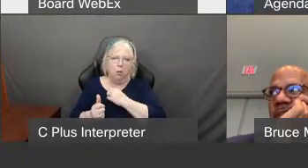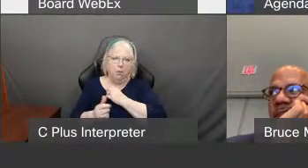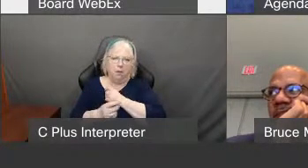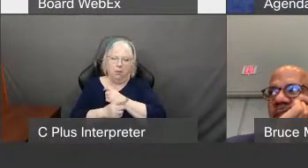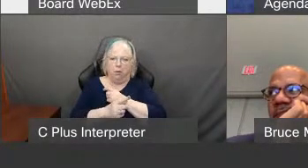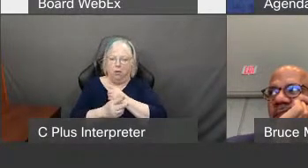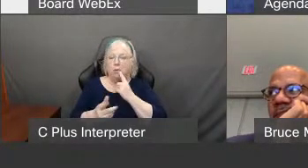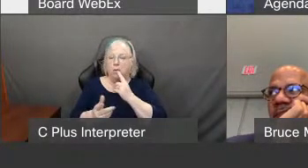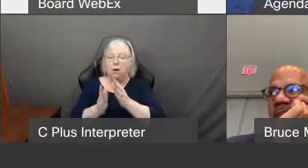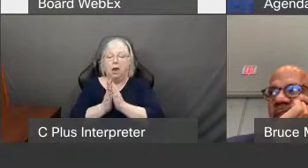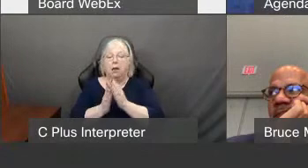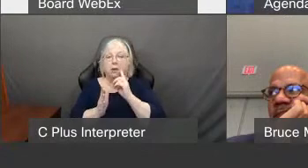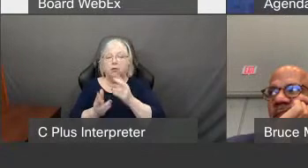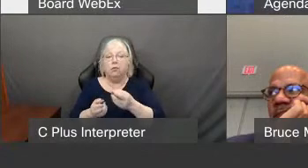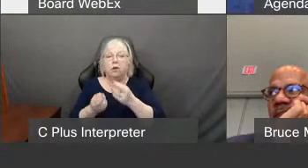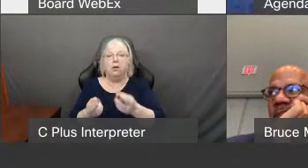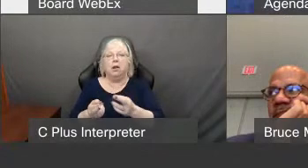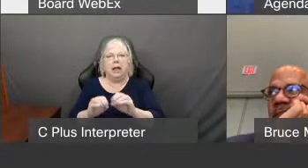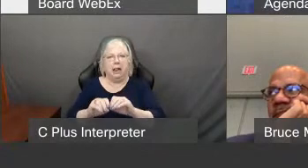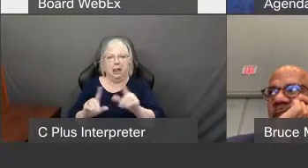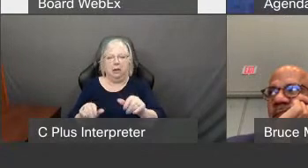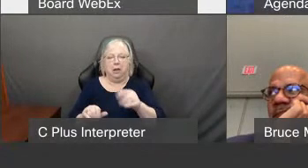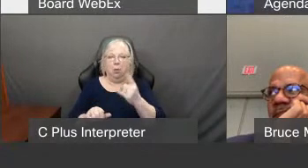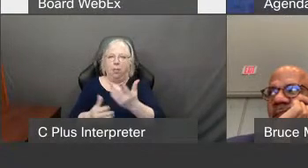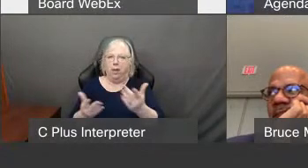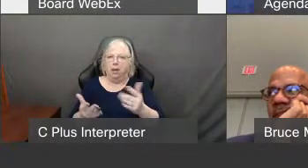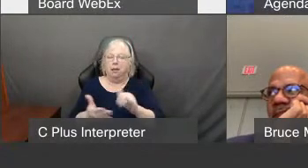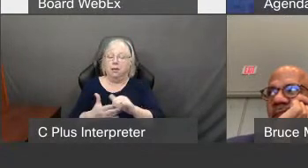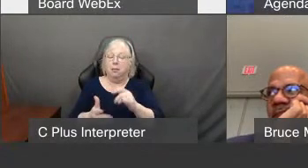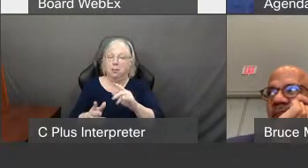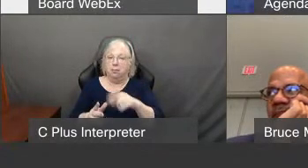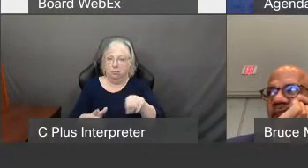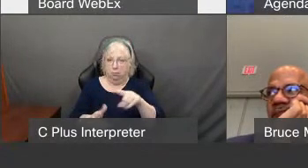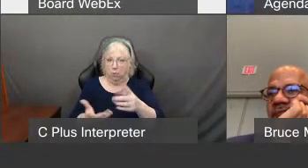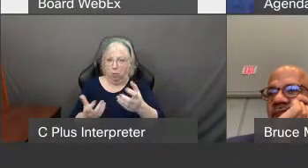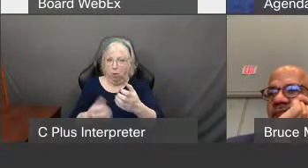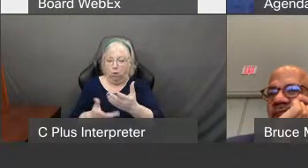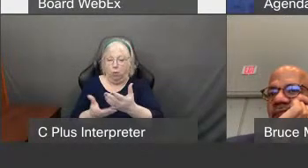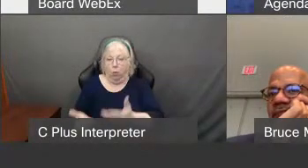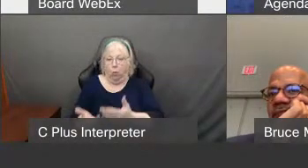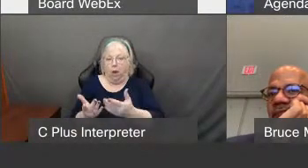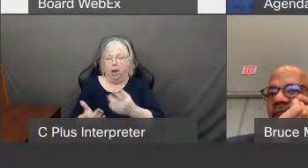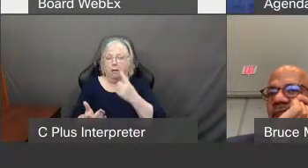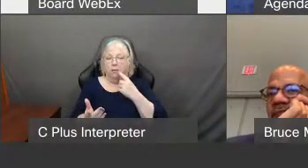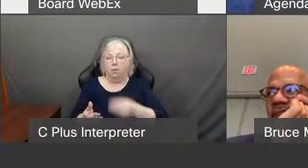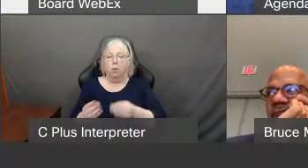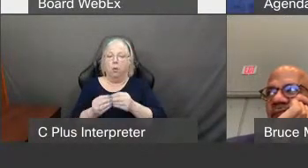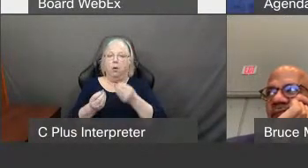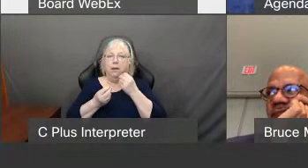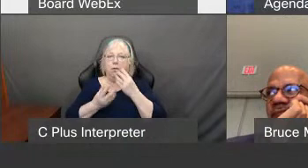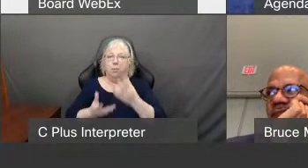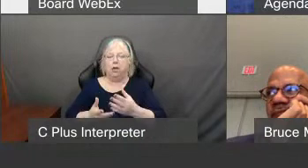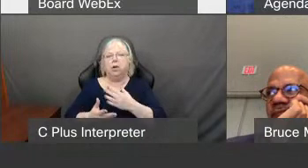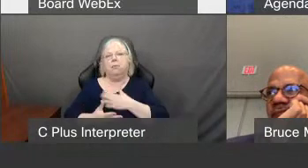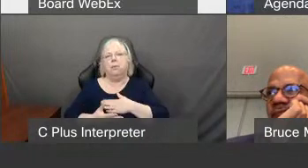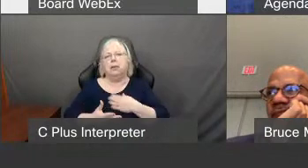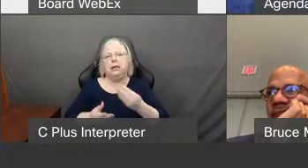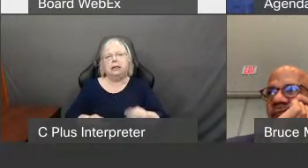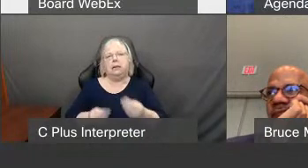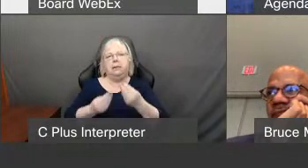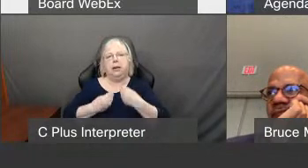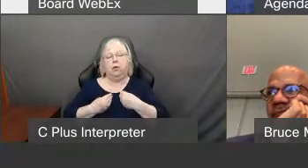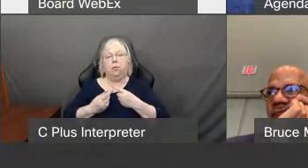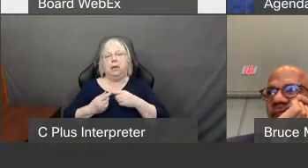asking for recommendation. Clearly, one of the things was they wanted to wait to get some more information from this particular meeting. Please submit that in writing